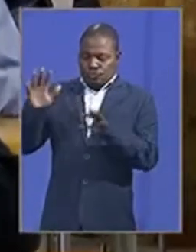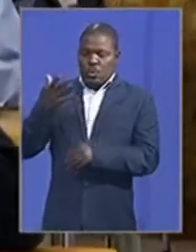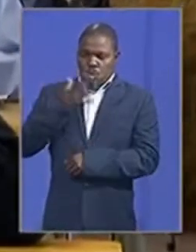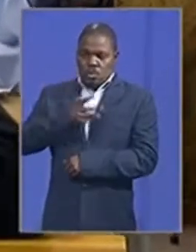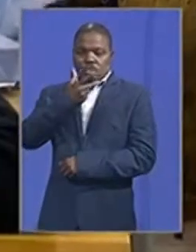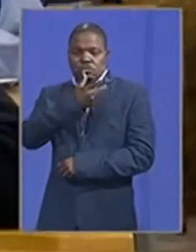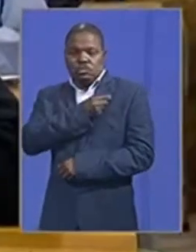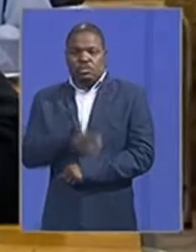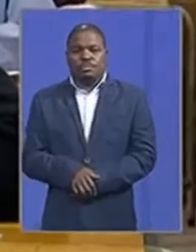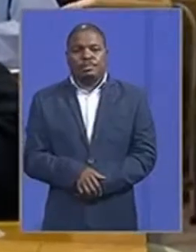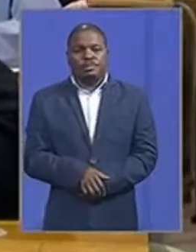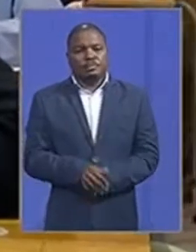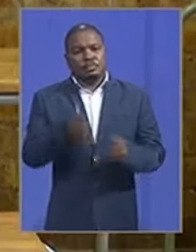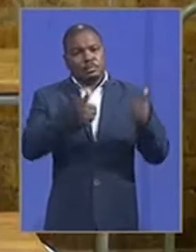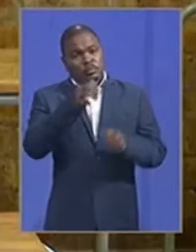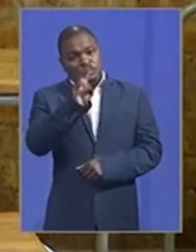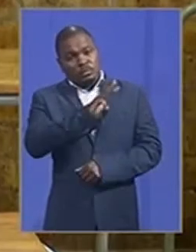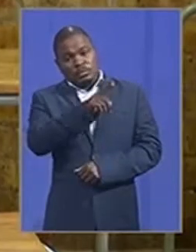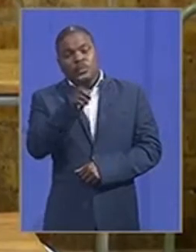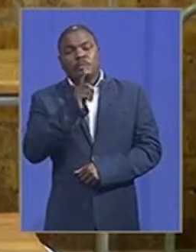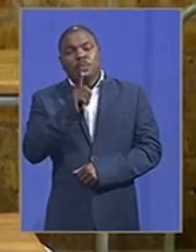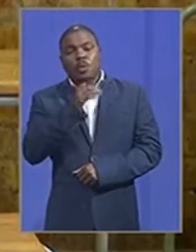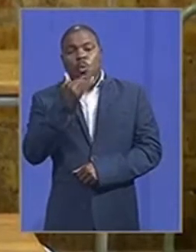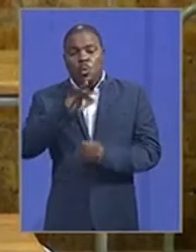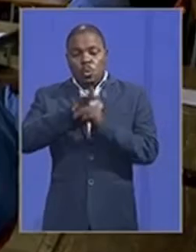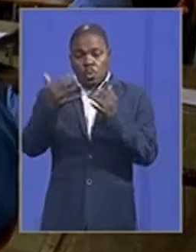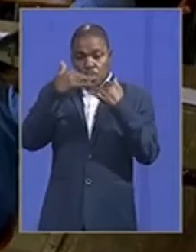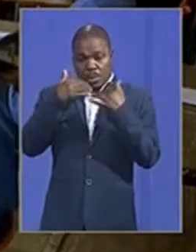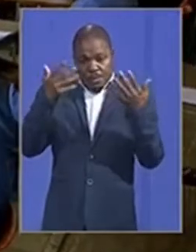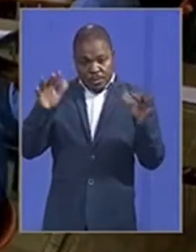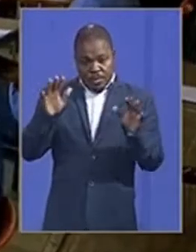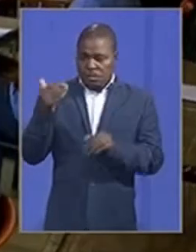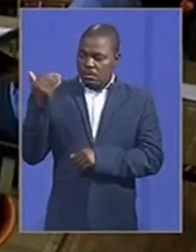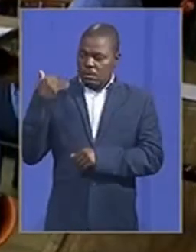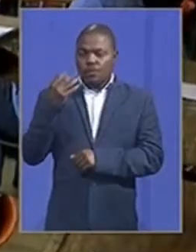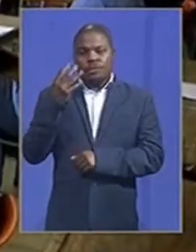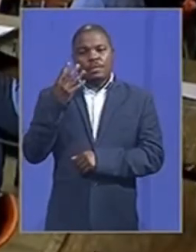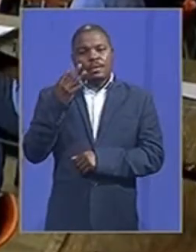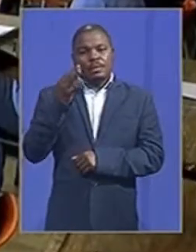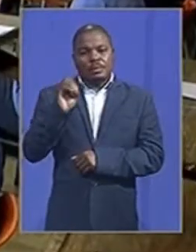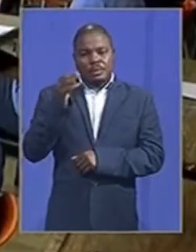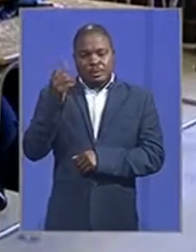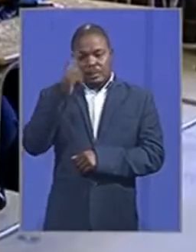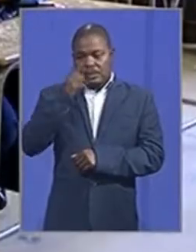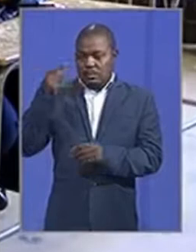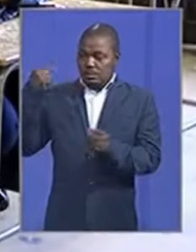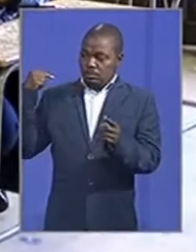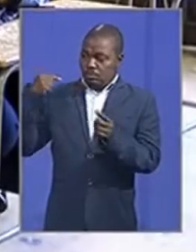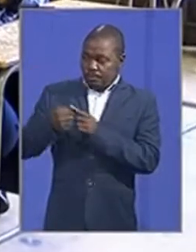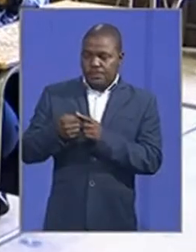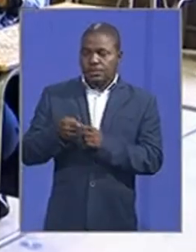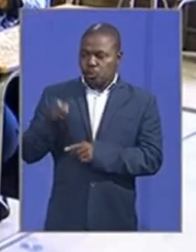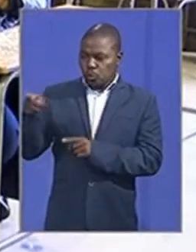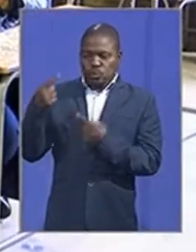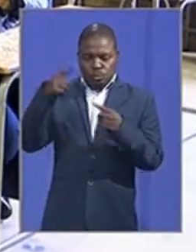moento. Bahlankedi ba lemošitše barutiši ba fetetšwego ke COVID-19 matšatšing a 30 a go feta gore ga se